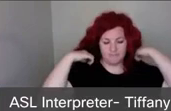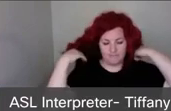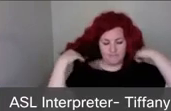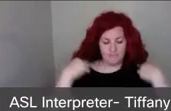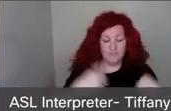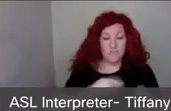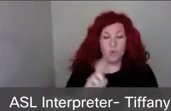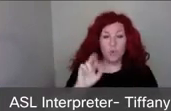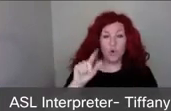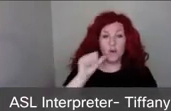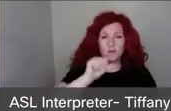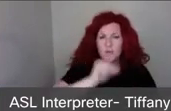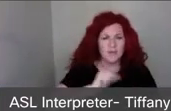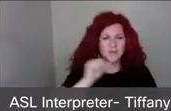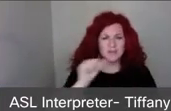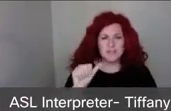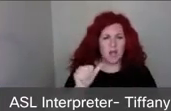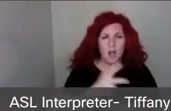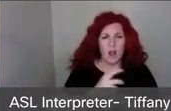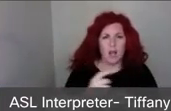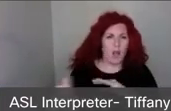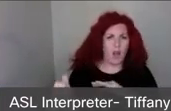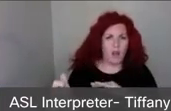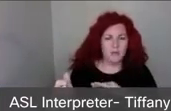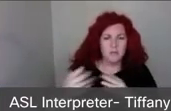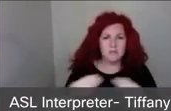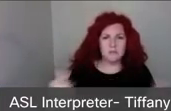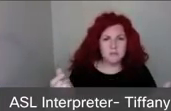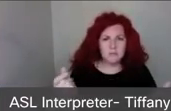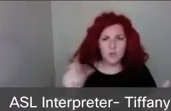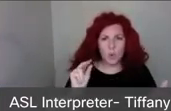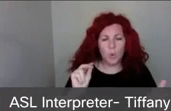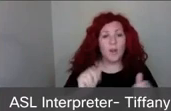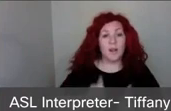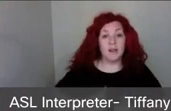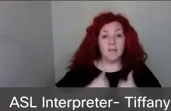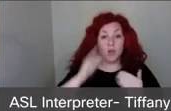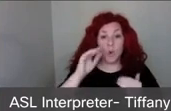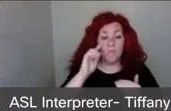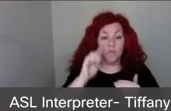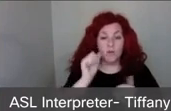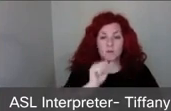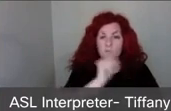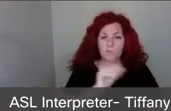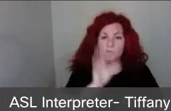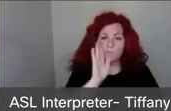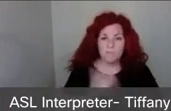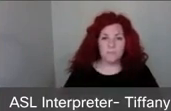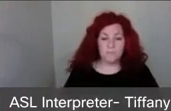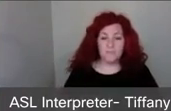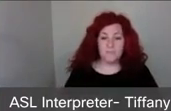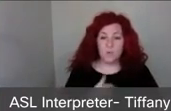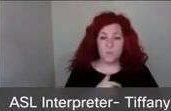is not a dying way of life, but a living hope for Arizona's future. We are